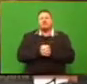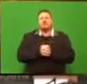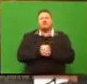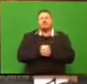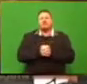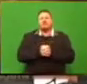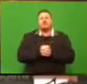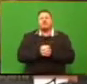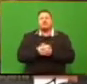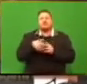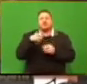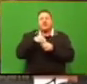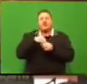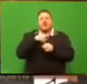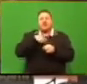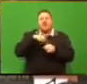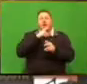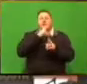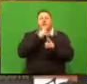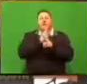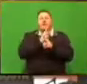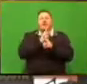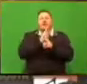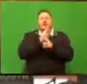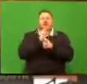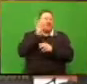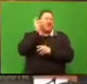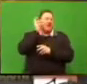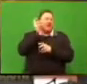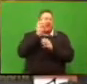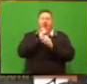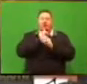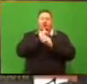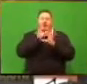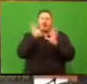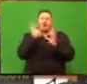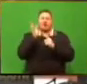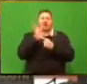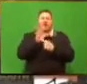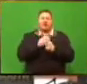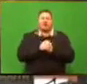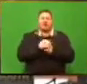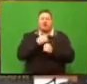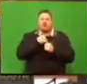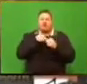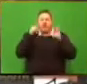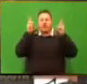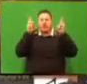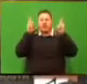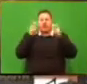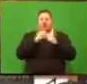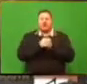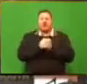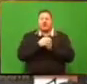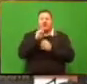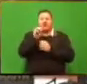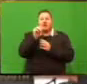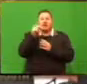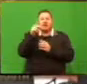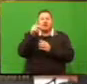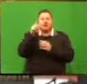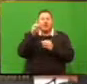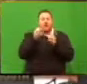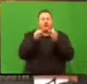In our manifesto, we were loud and clear. I quote, "The MK party